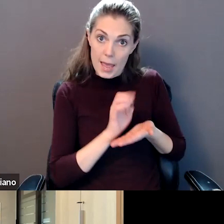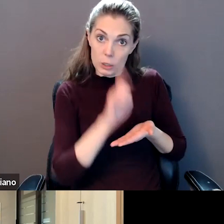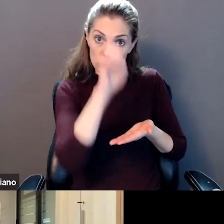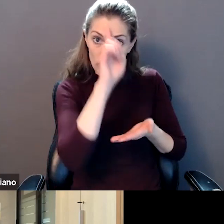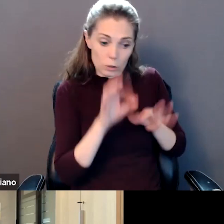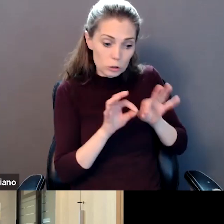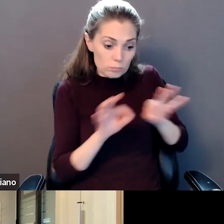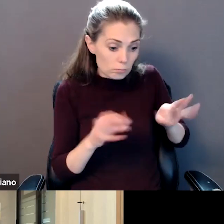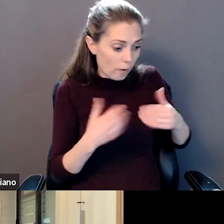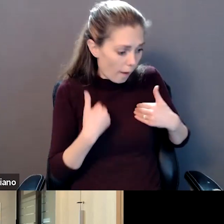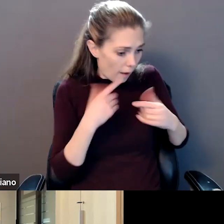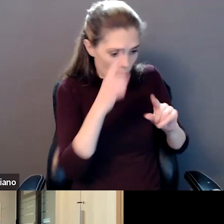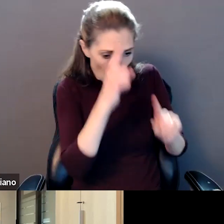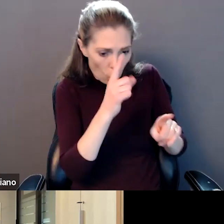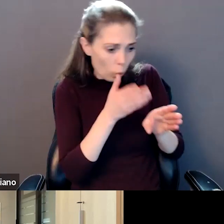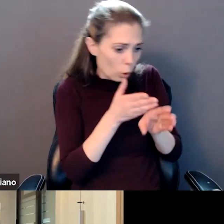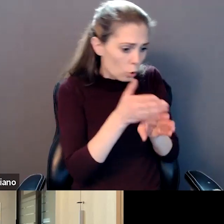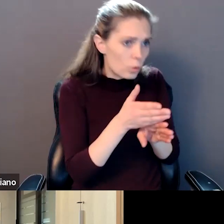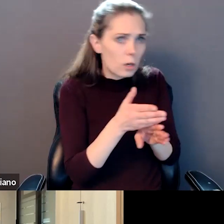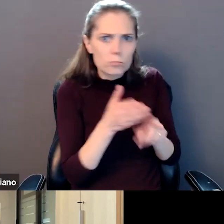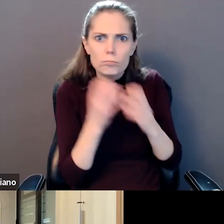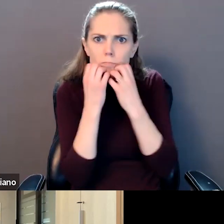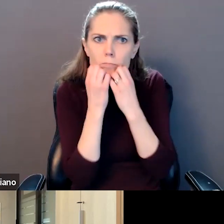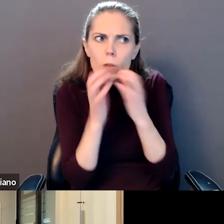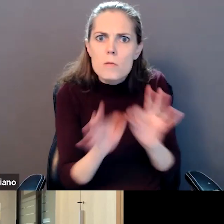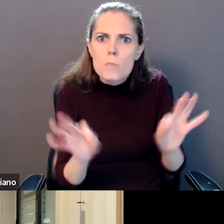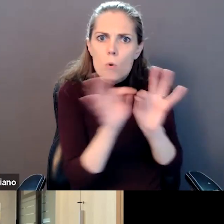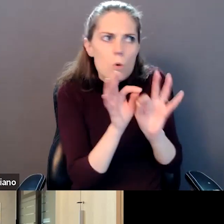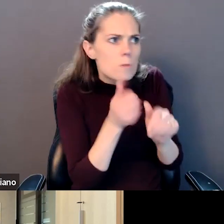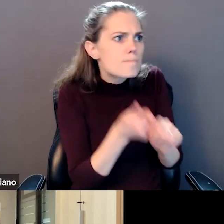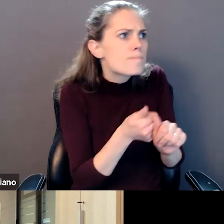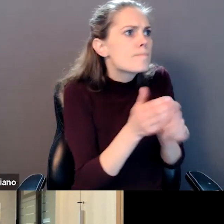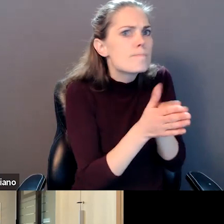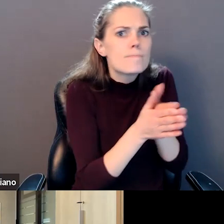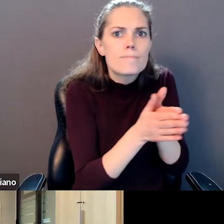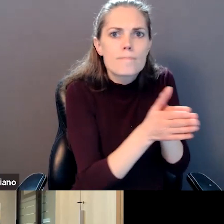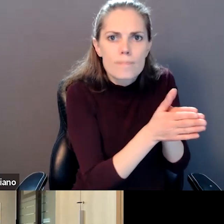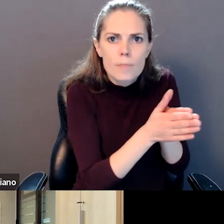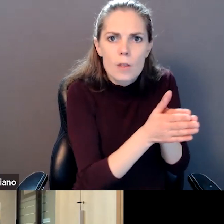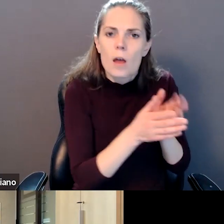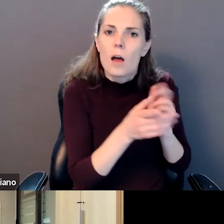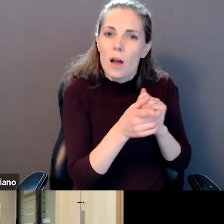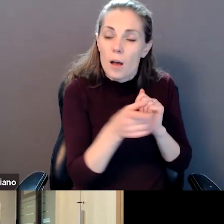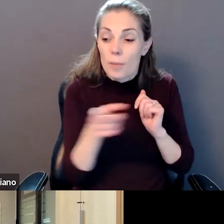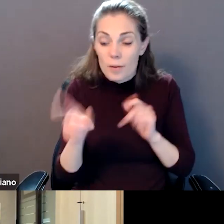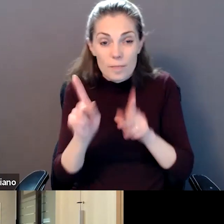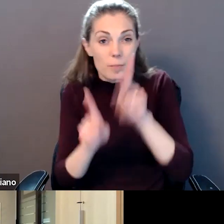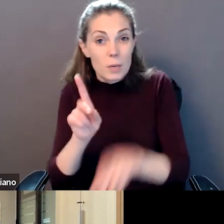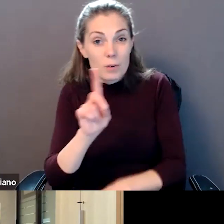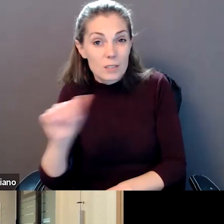career aspirations, and their interests. And we need to ensure that we're not only addressing unemployment, but underemployment as well. And this was a